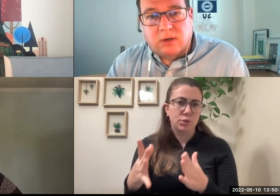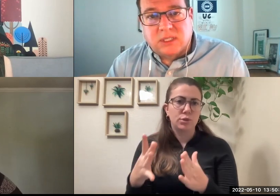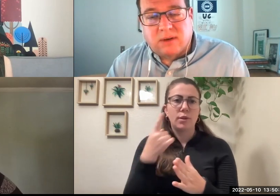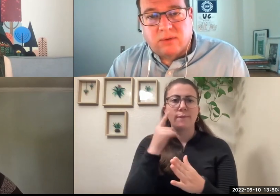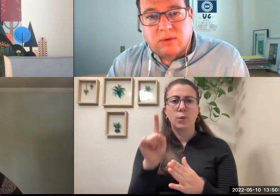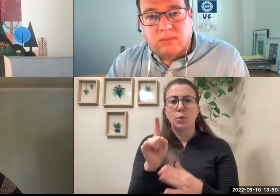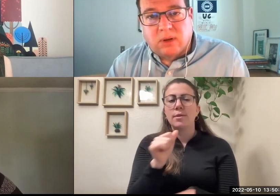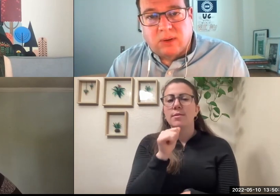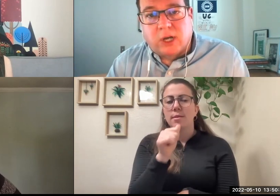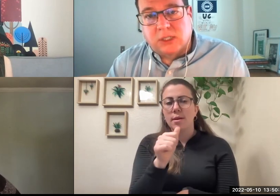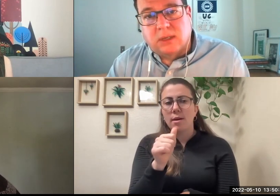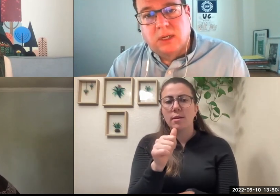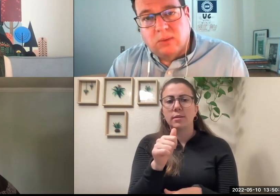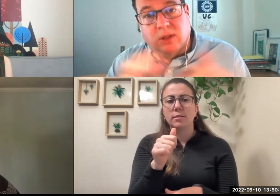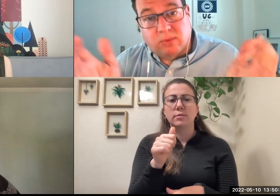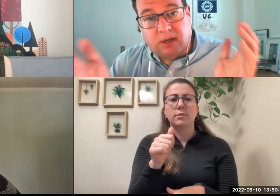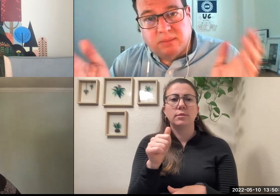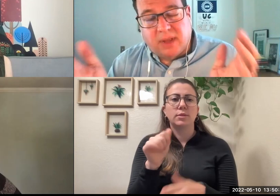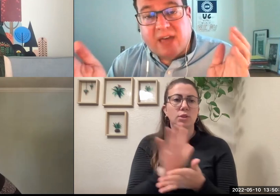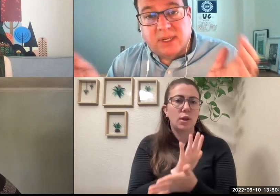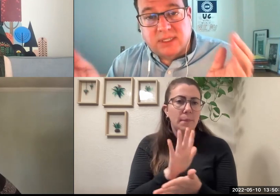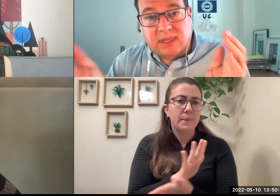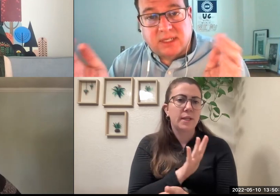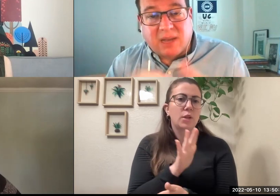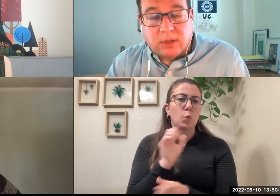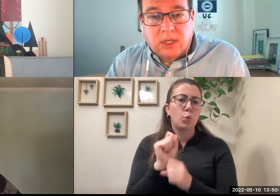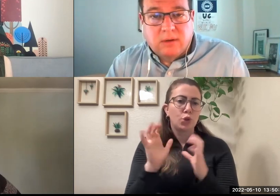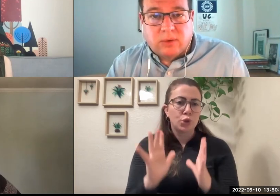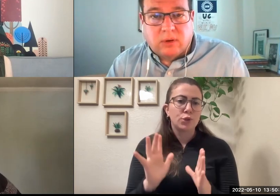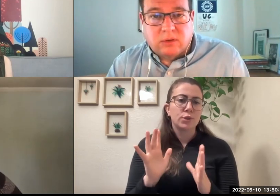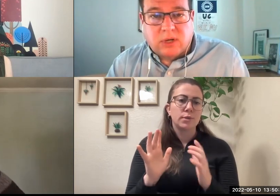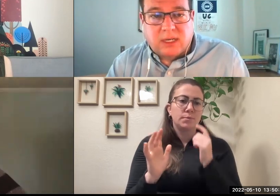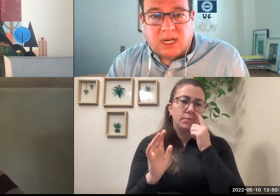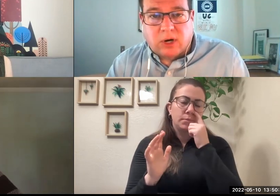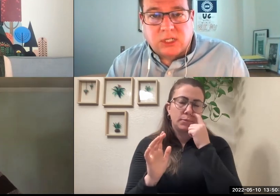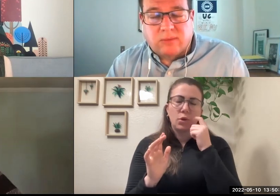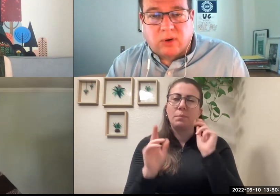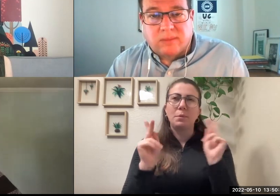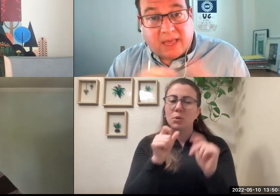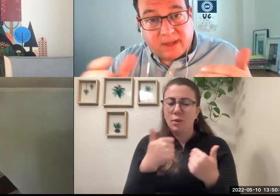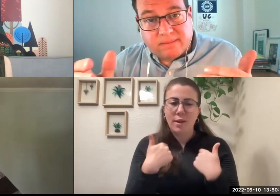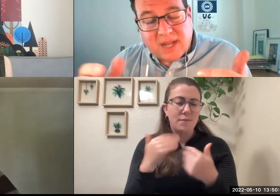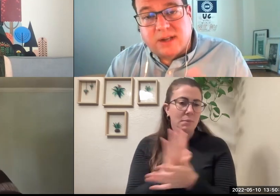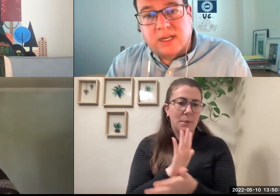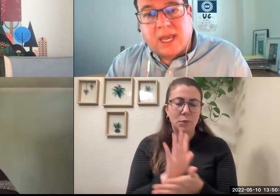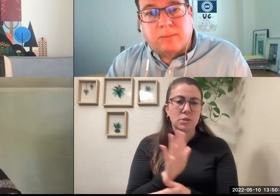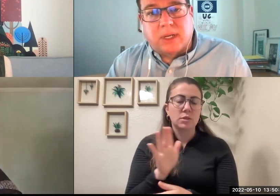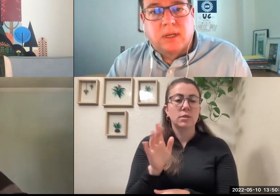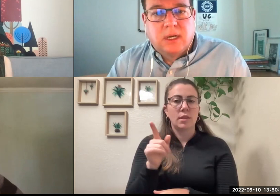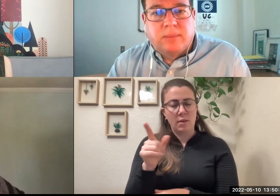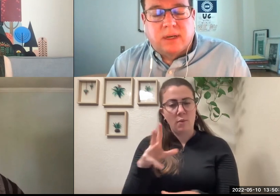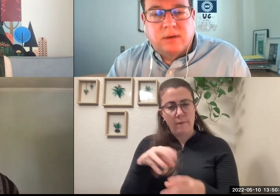undocumented workers and for, you know, in Washington, one of the real heavies at the table for trying to get immigration reform. Sadly, not done